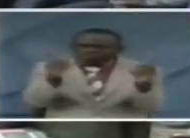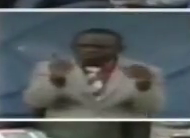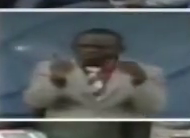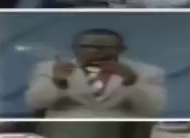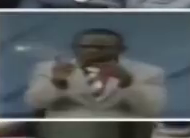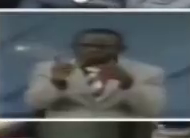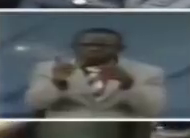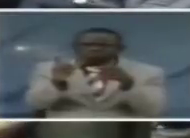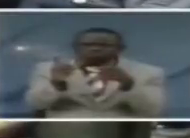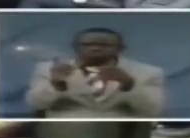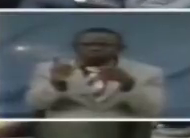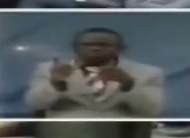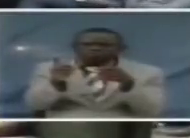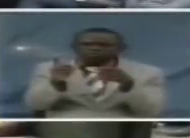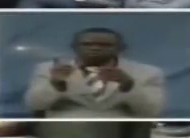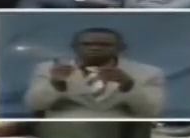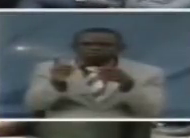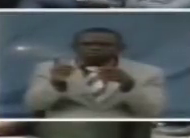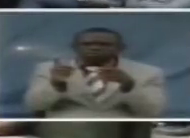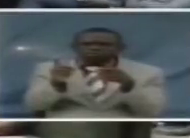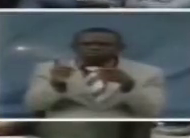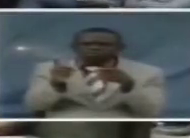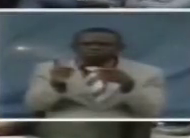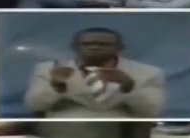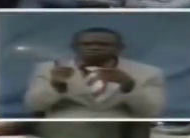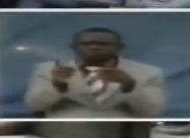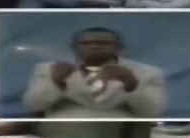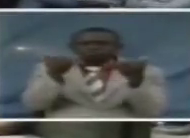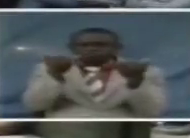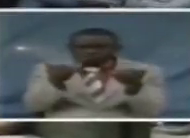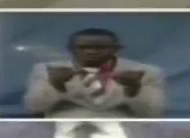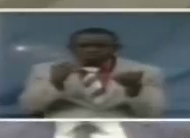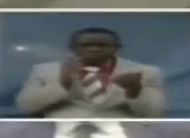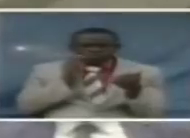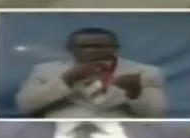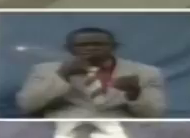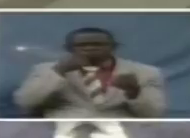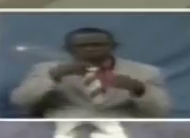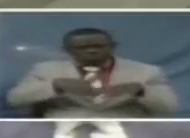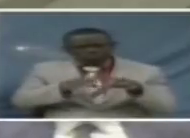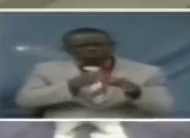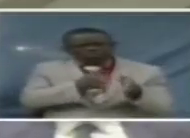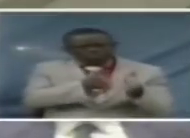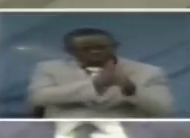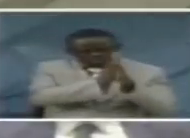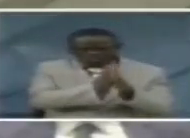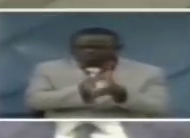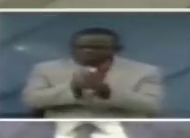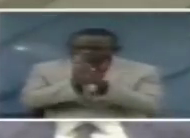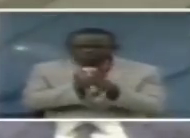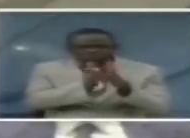energy and the glue that bonds democracy. And it will be important to continue to